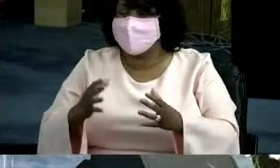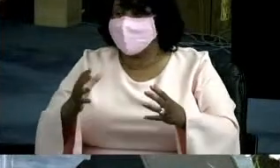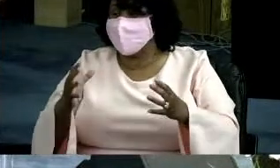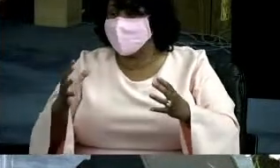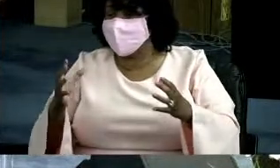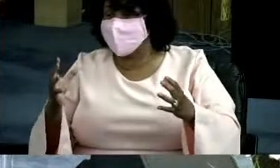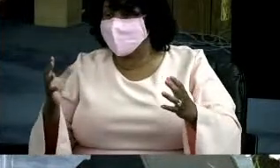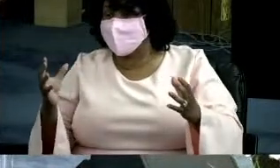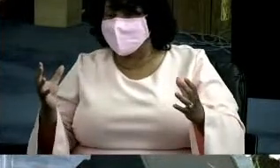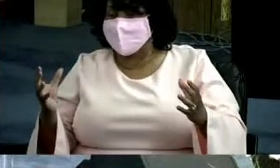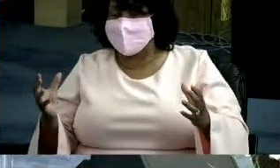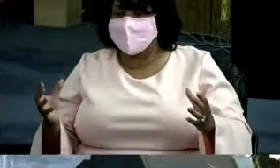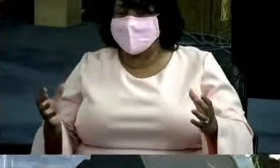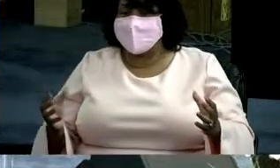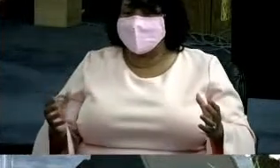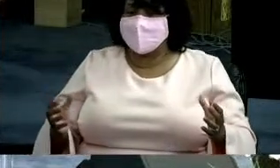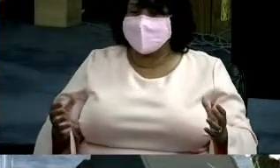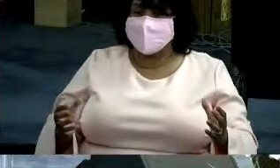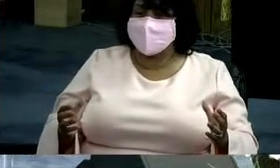Nobody greater,